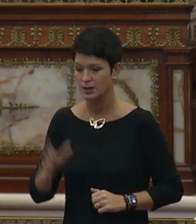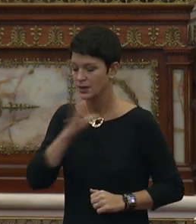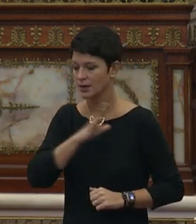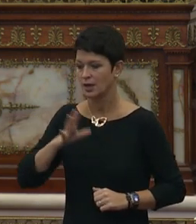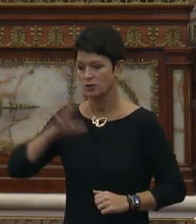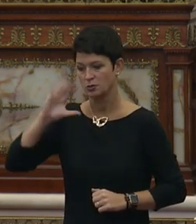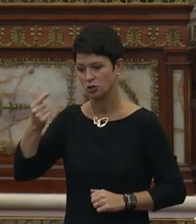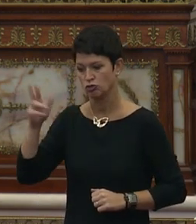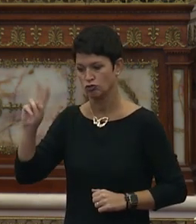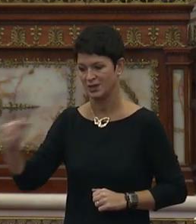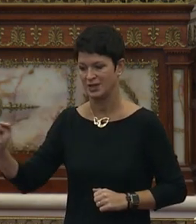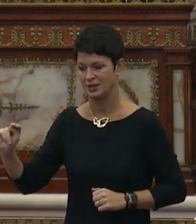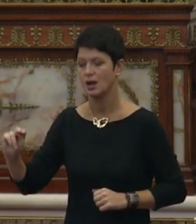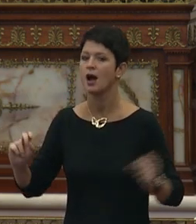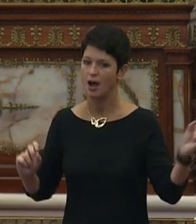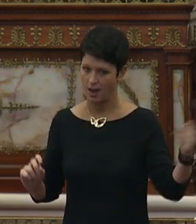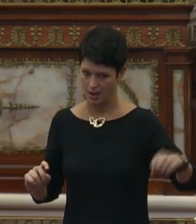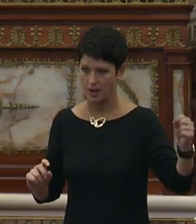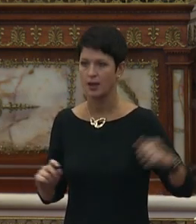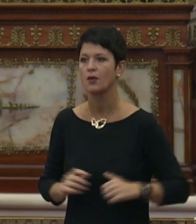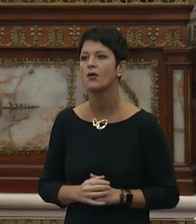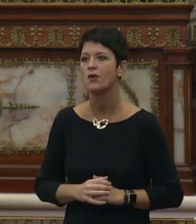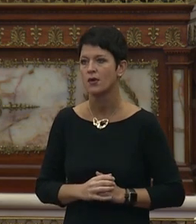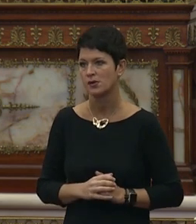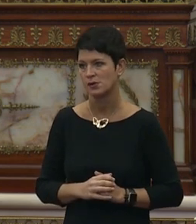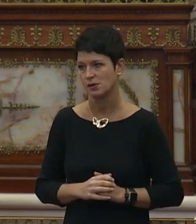Councilman Green? Aye.